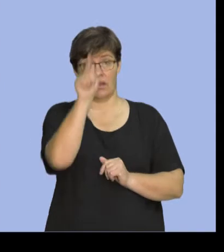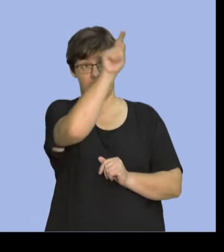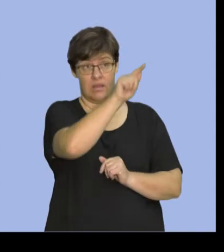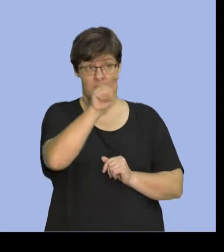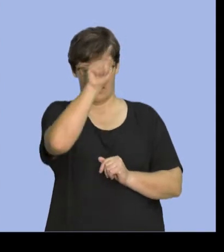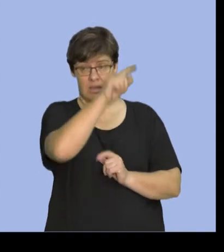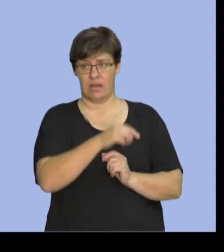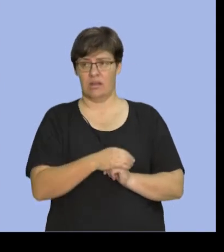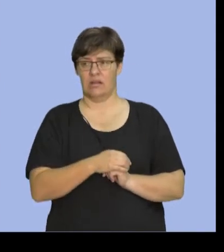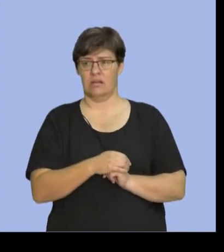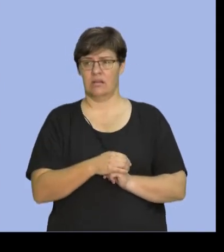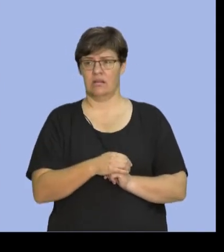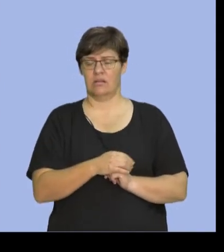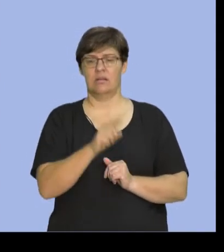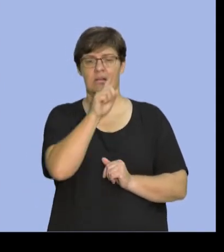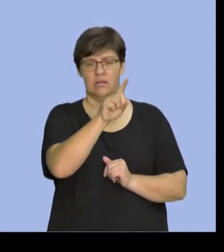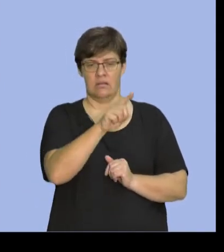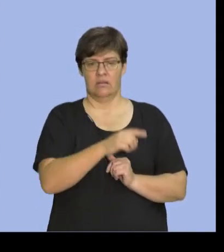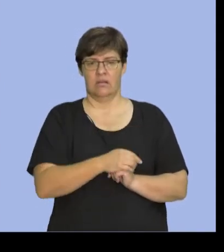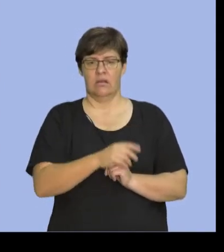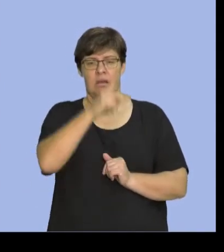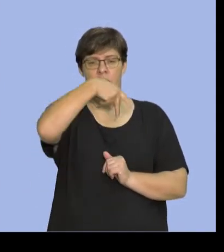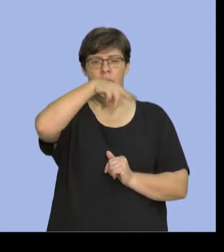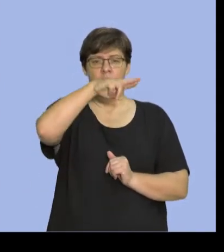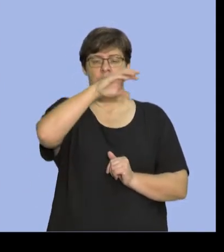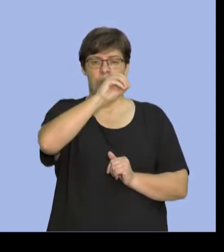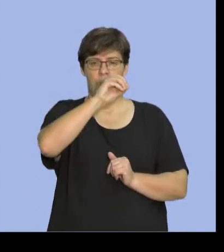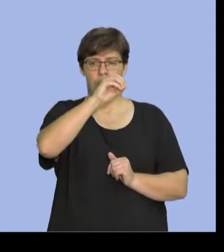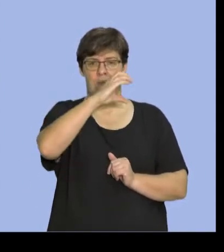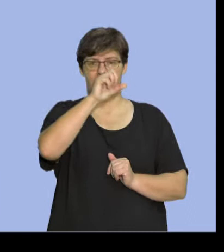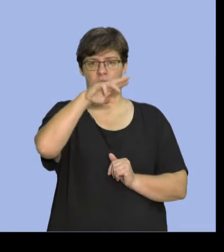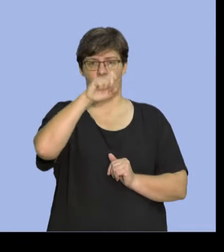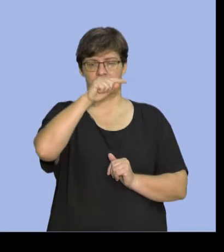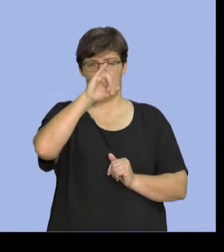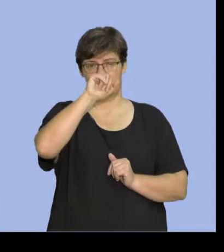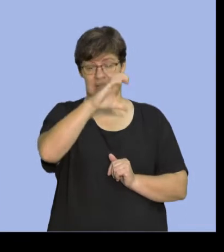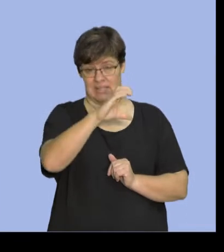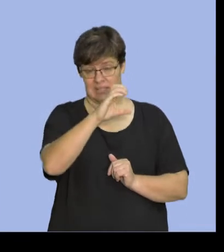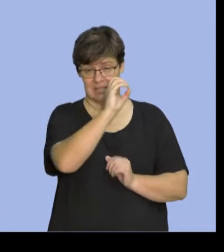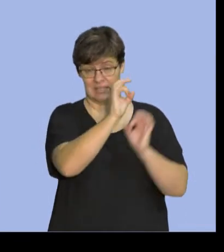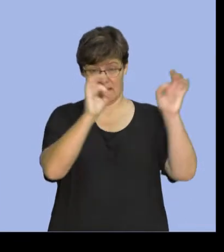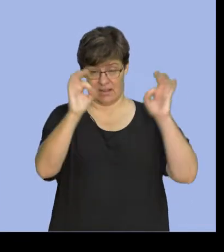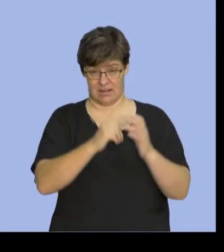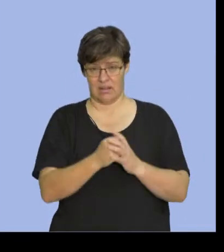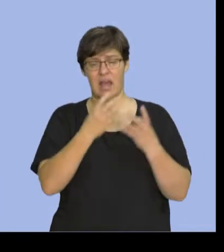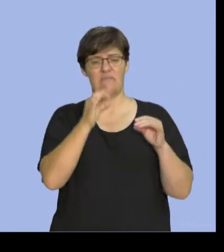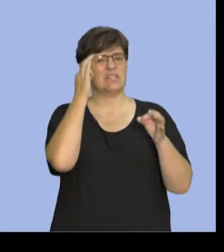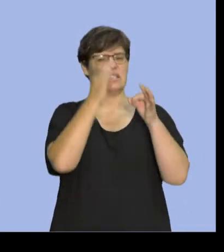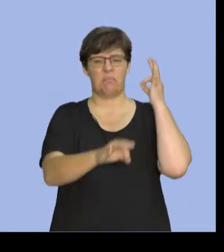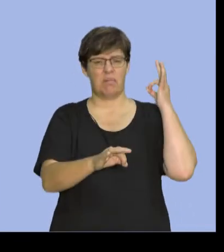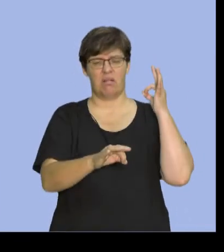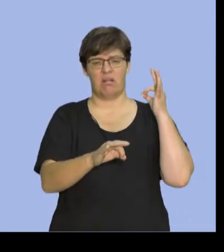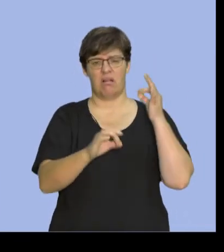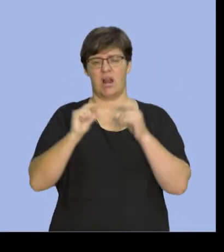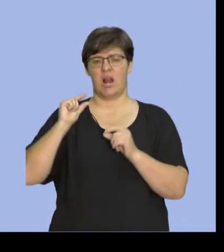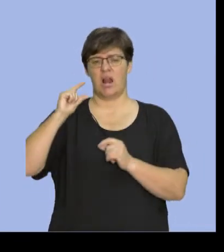would be a prokaryotic cell up here. So here you can see that it's got a simple chromosome,